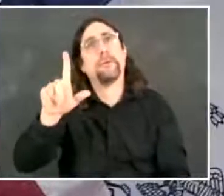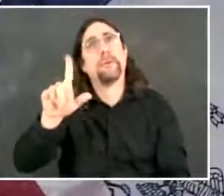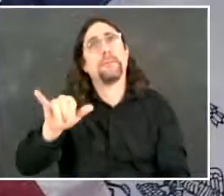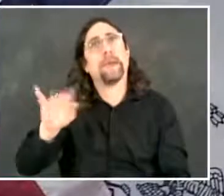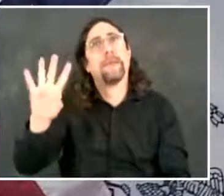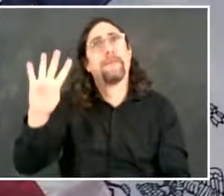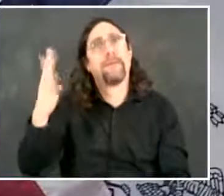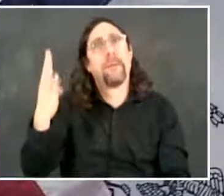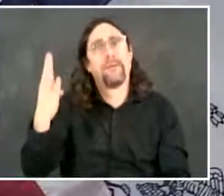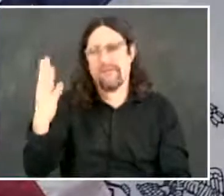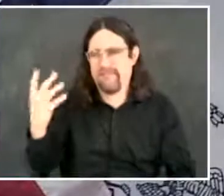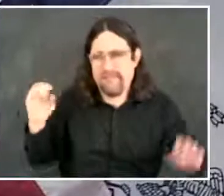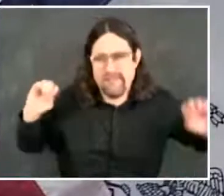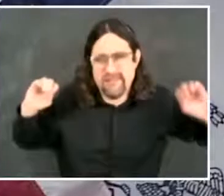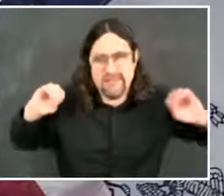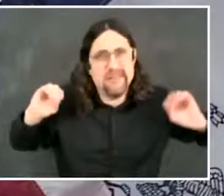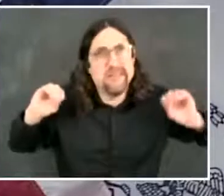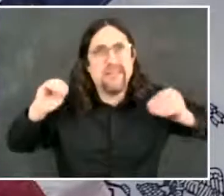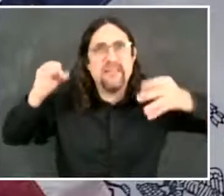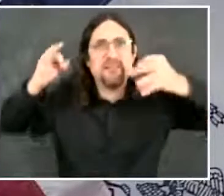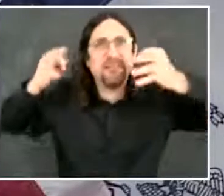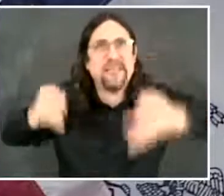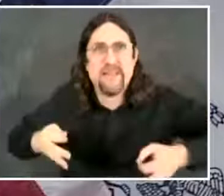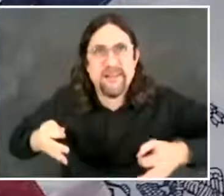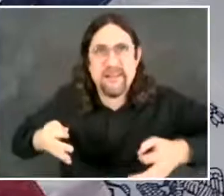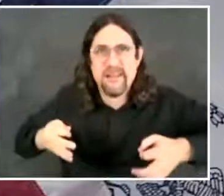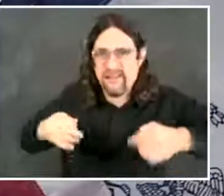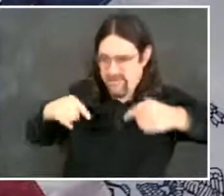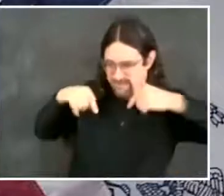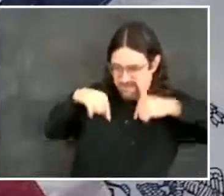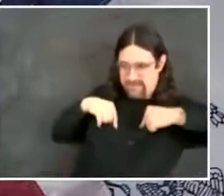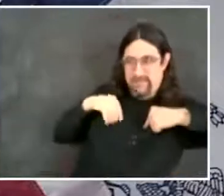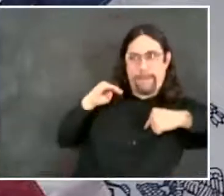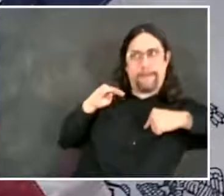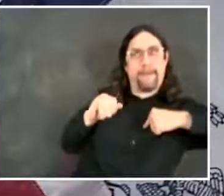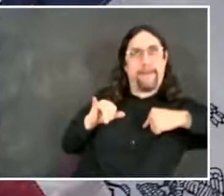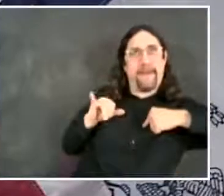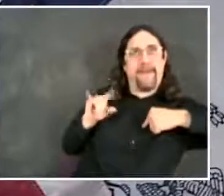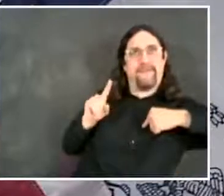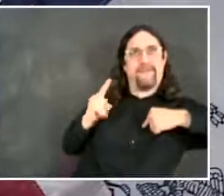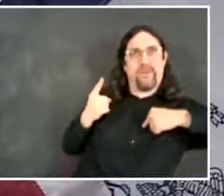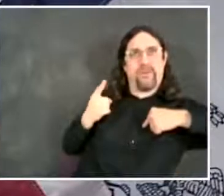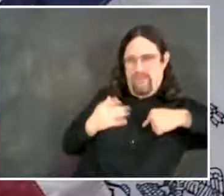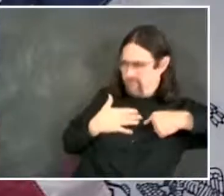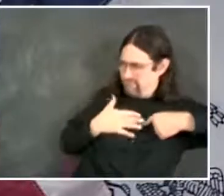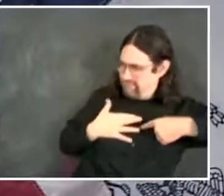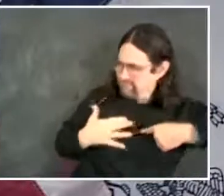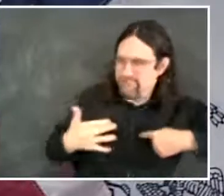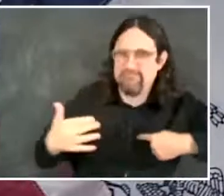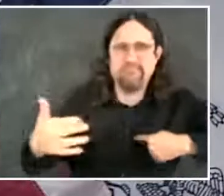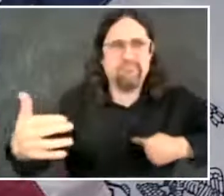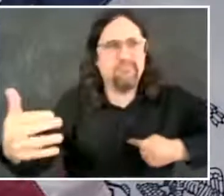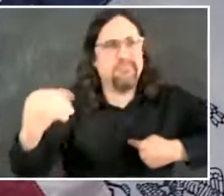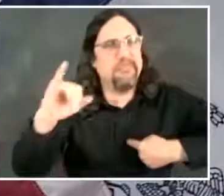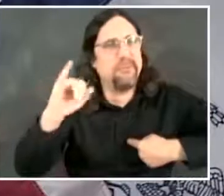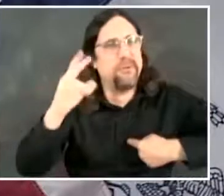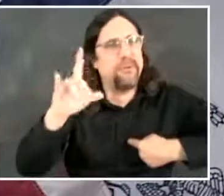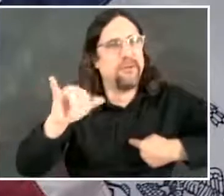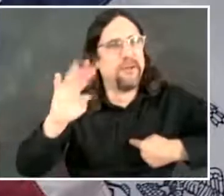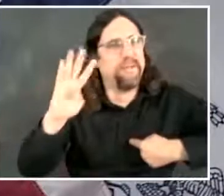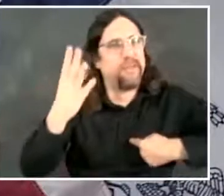whole months to figure out 4th of July. The one thing I can guarantee you is the 4th of July will be honored and celebrated and there will be fireworks in some form or